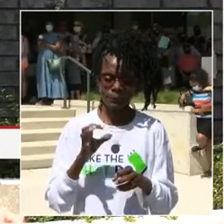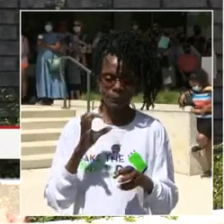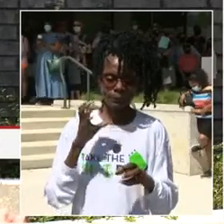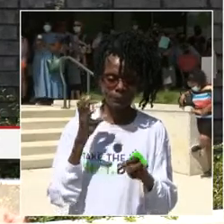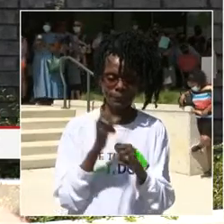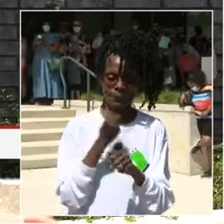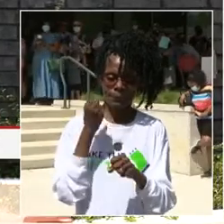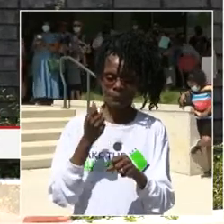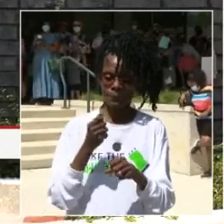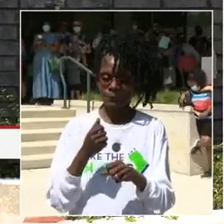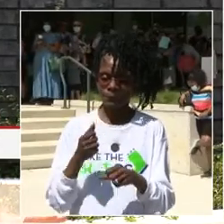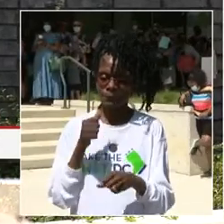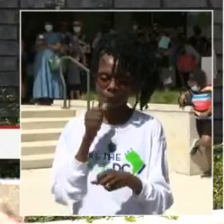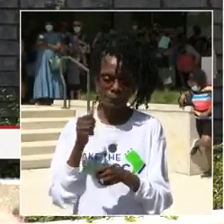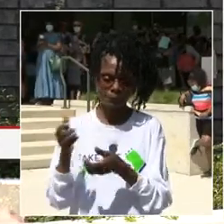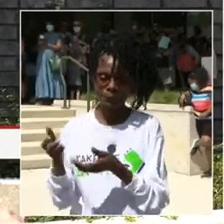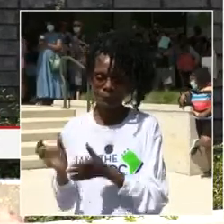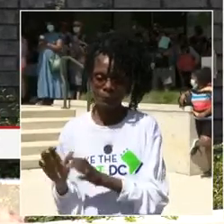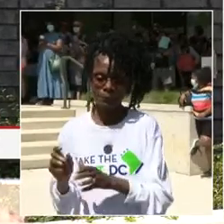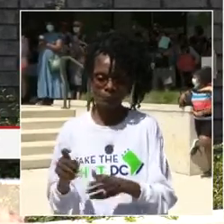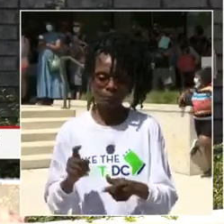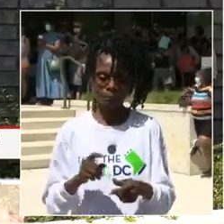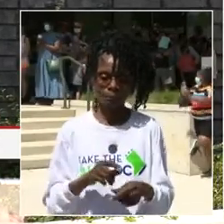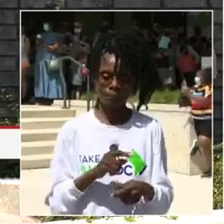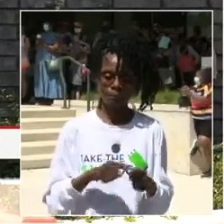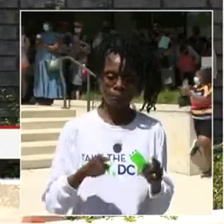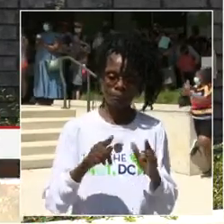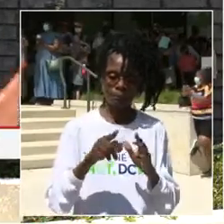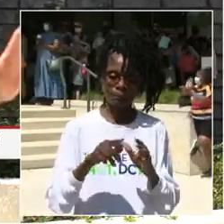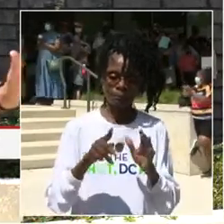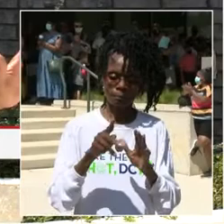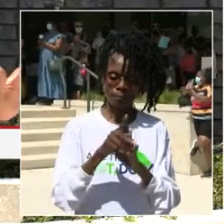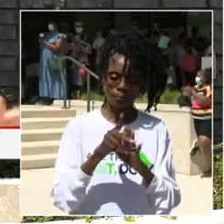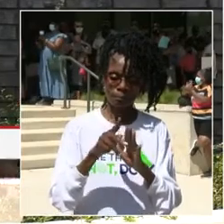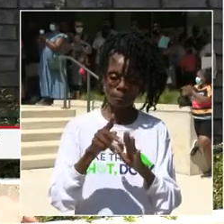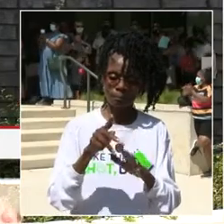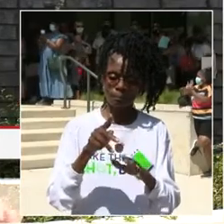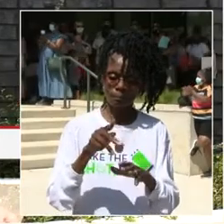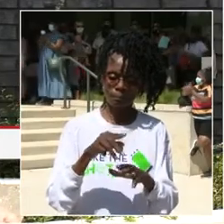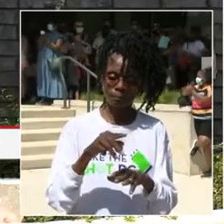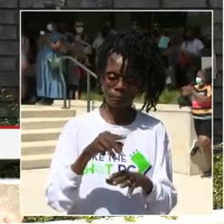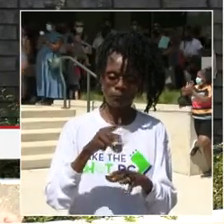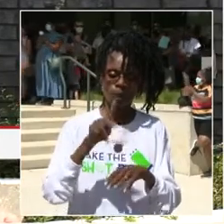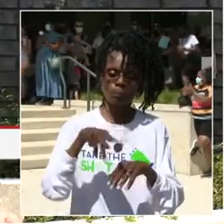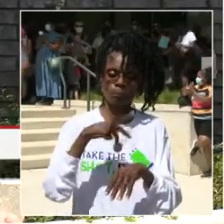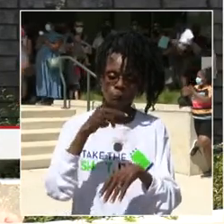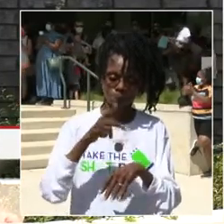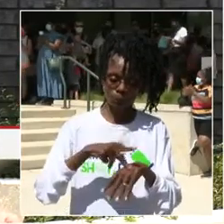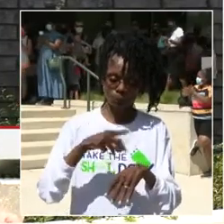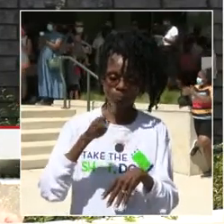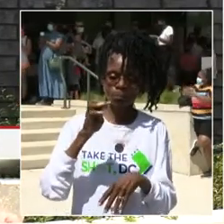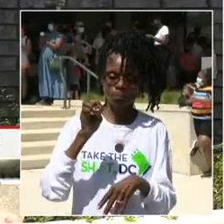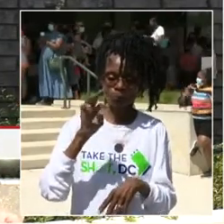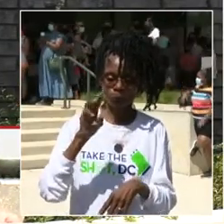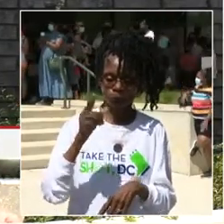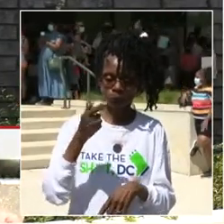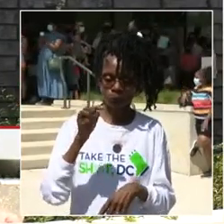leader. Principal Berger, I can't say enough about what you do, the way you